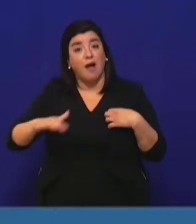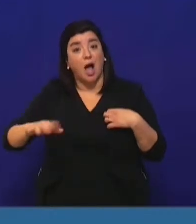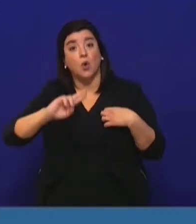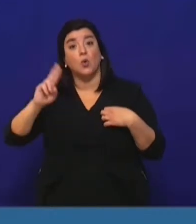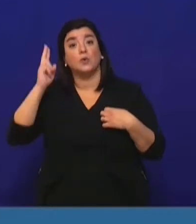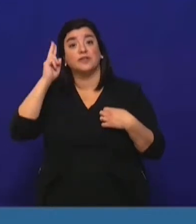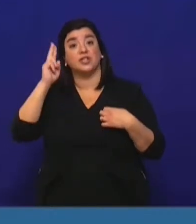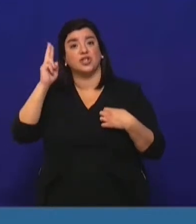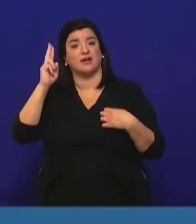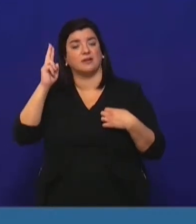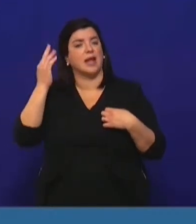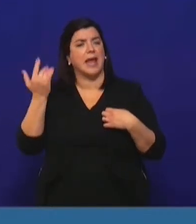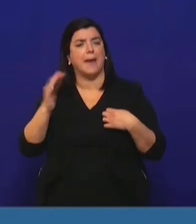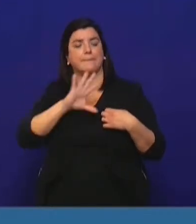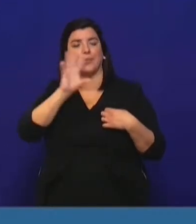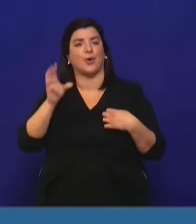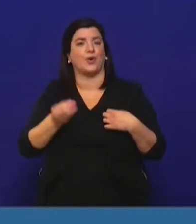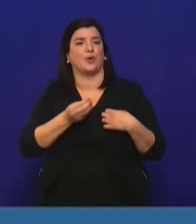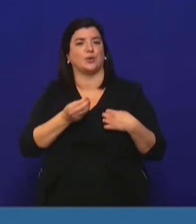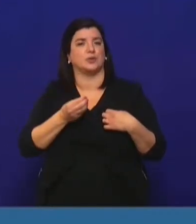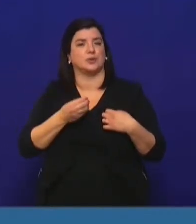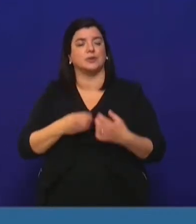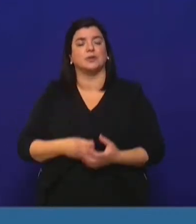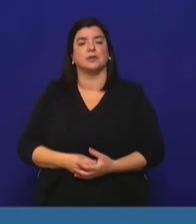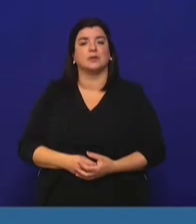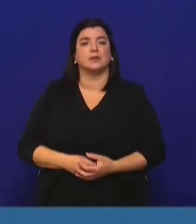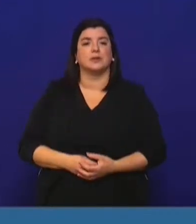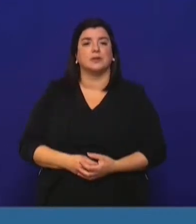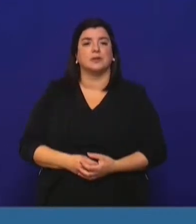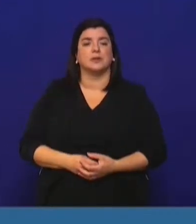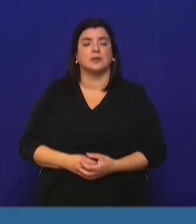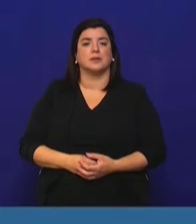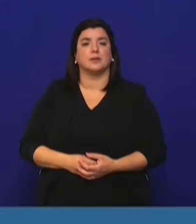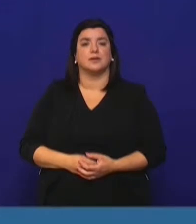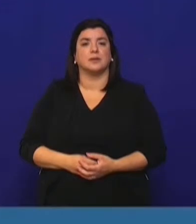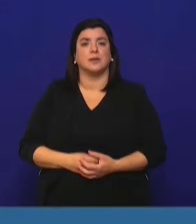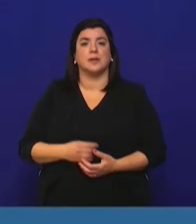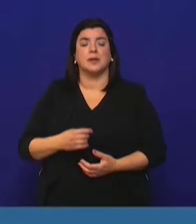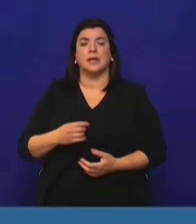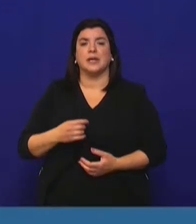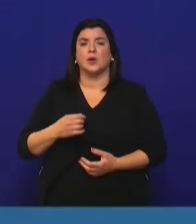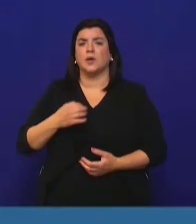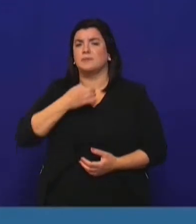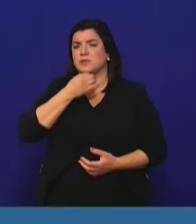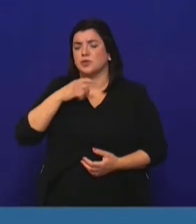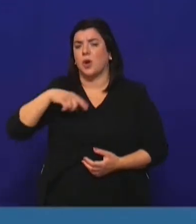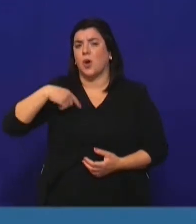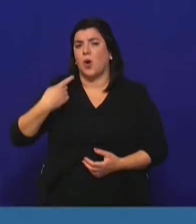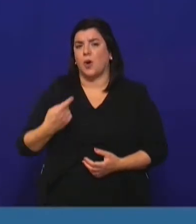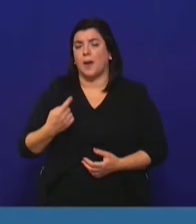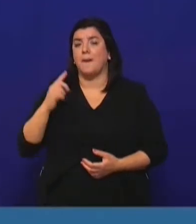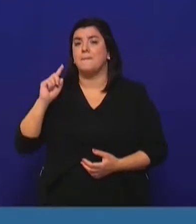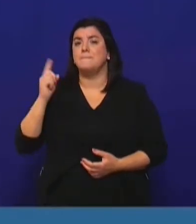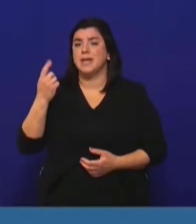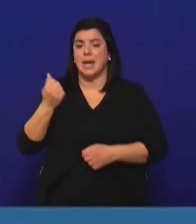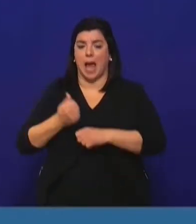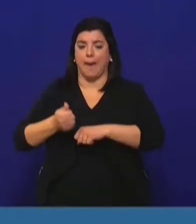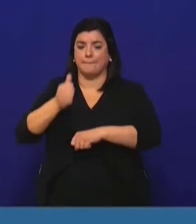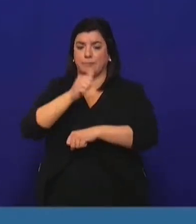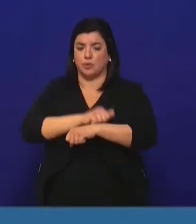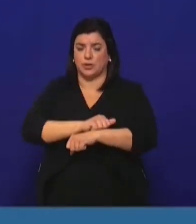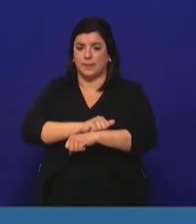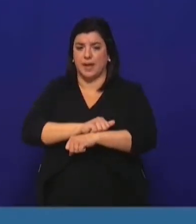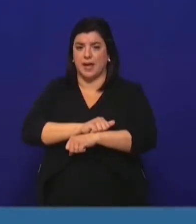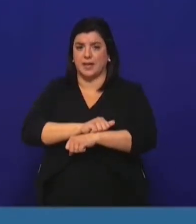Xi ħaġa oħra li xtaqt nistaqsik, min kellu l-appuntament għat tini doza tal-vaċċin kien hemm